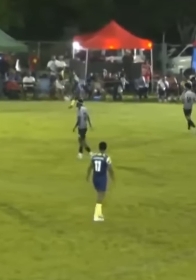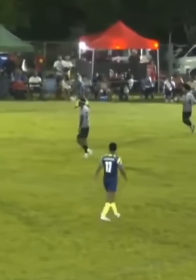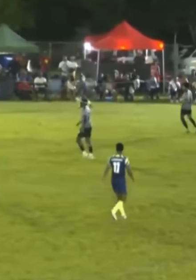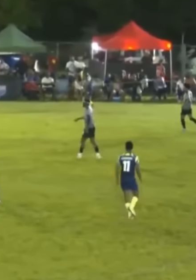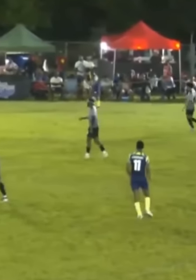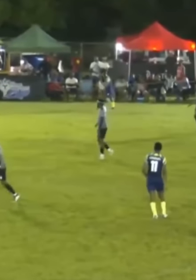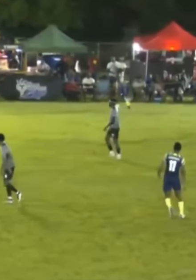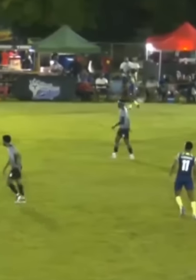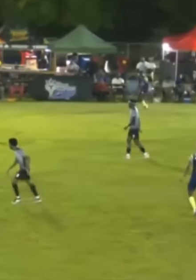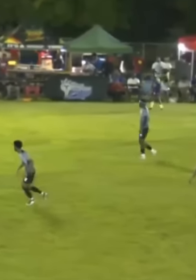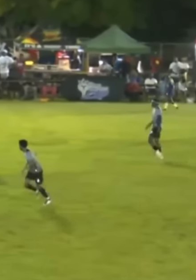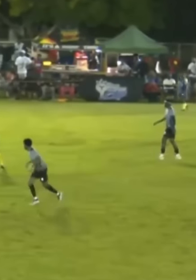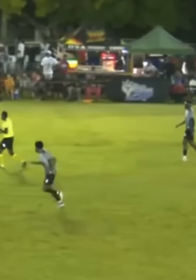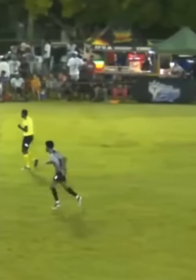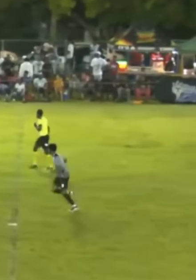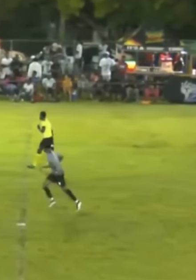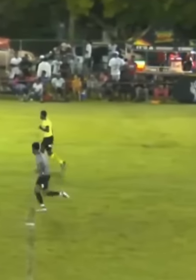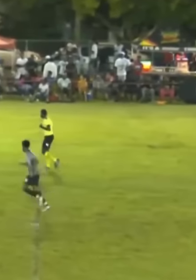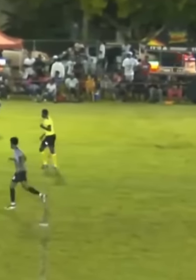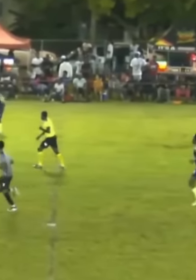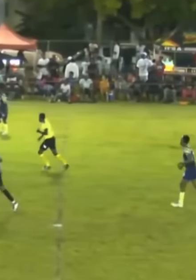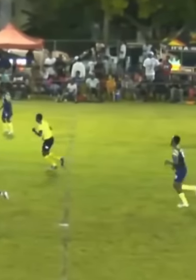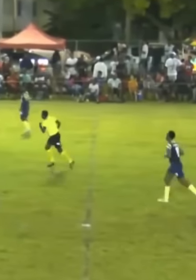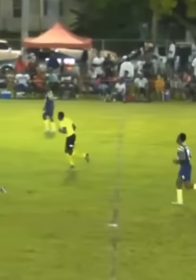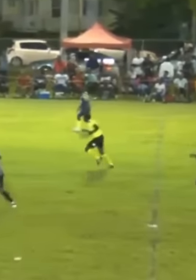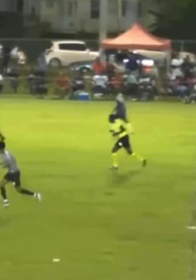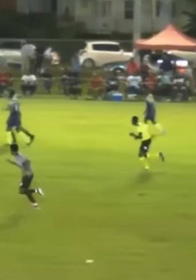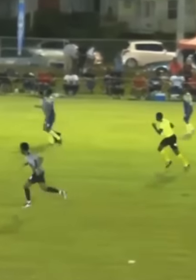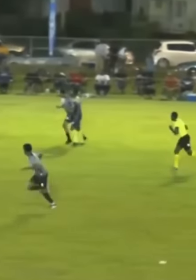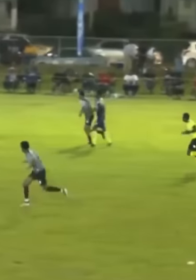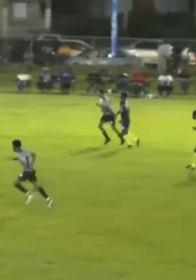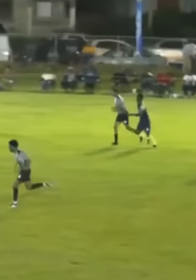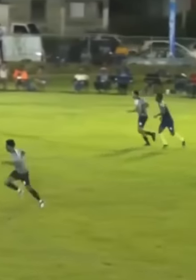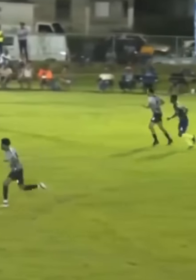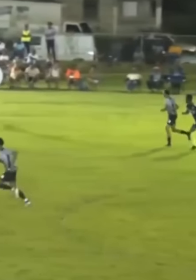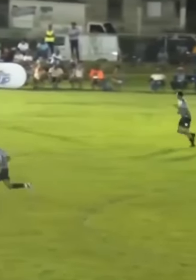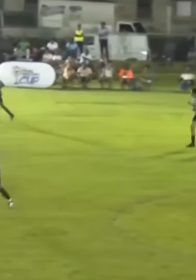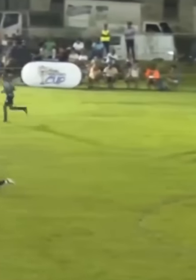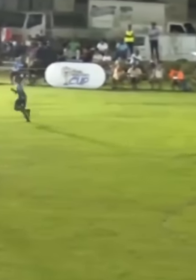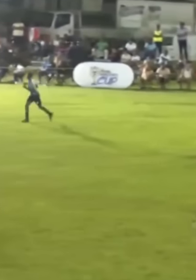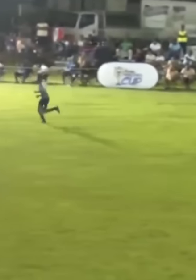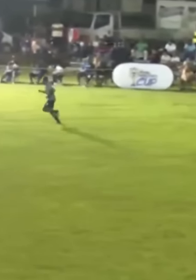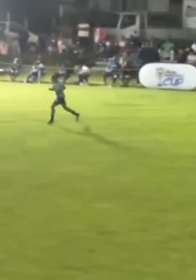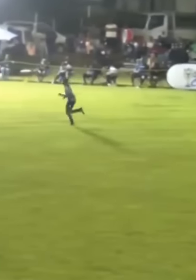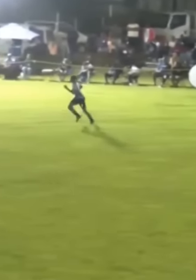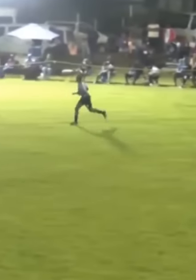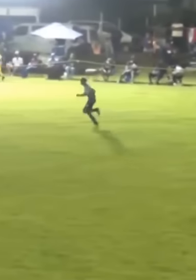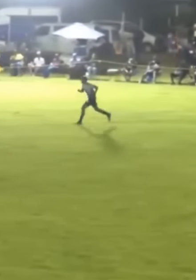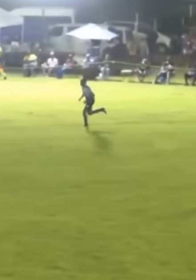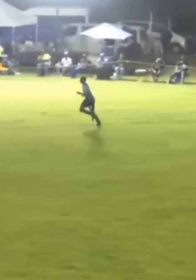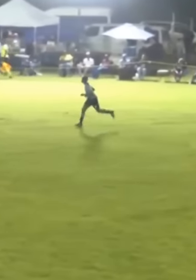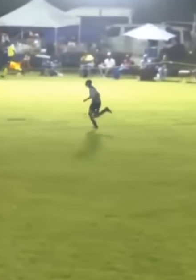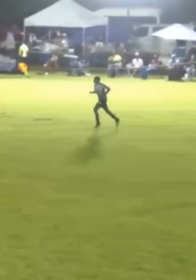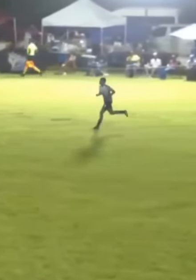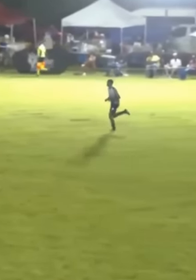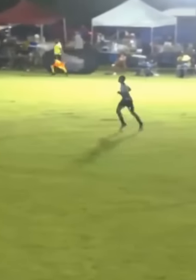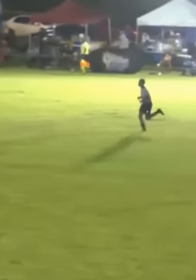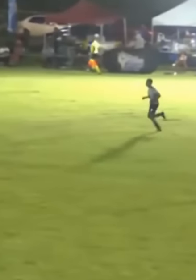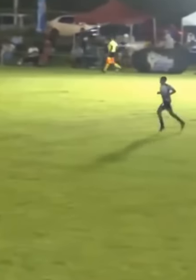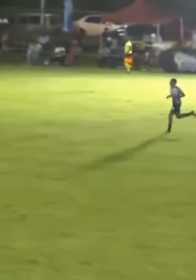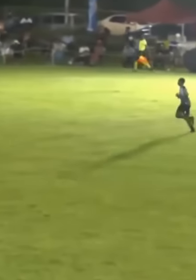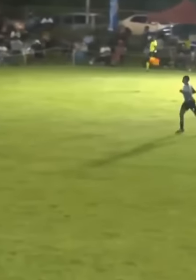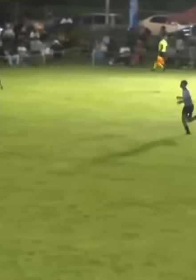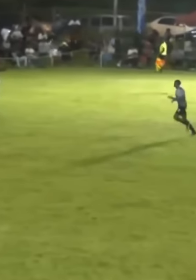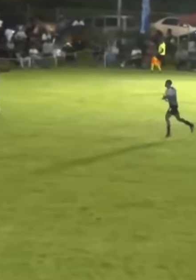offer much, and there was no surprise when this happened. 33rd minute, flawless play ends in this. Jaden